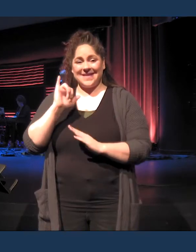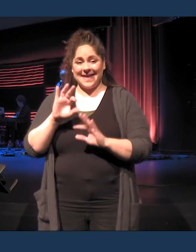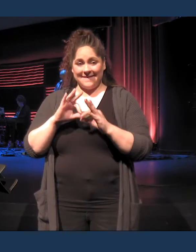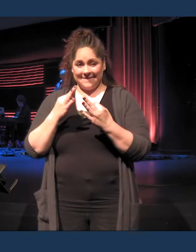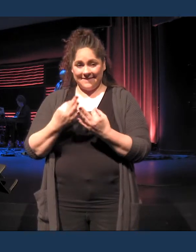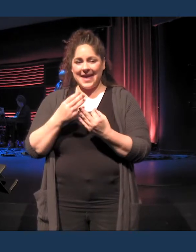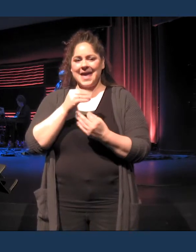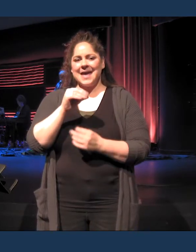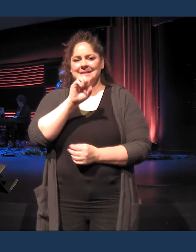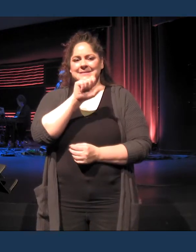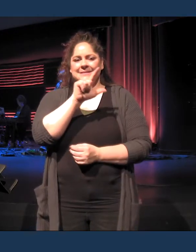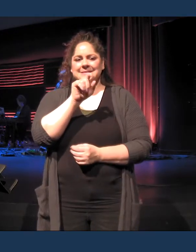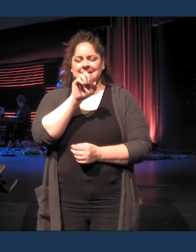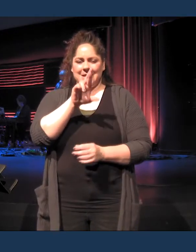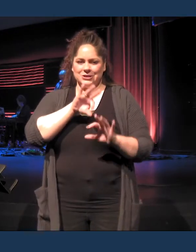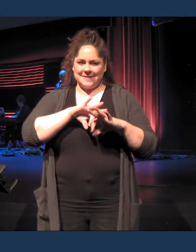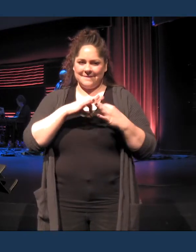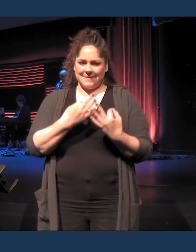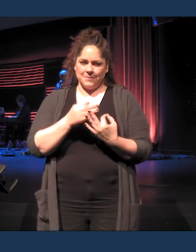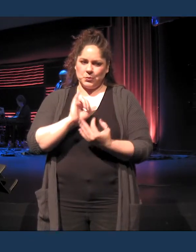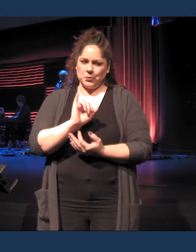also the Slessor family.